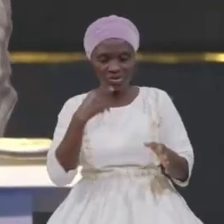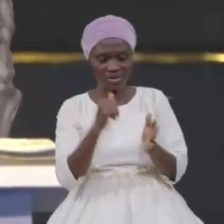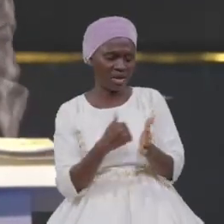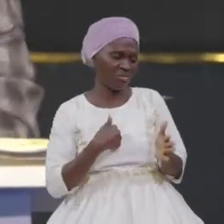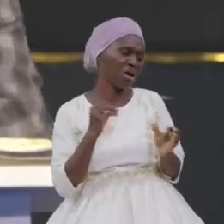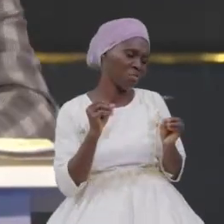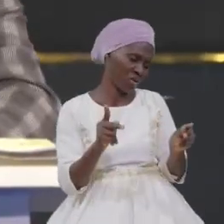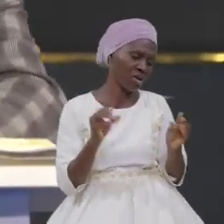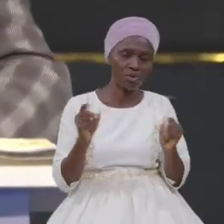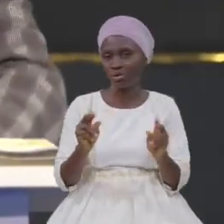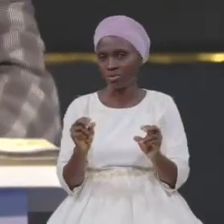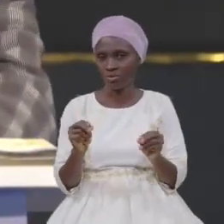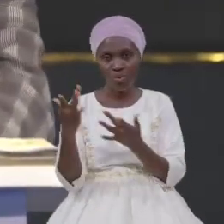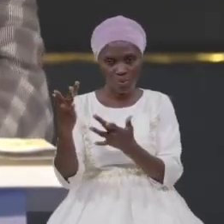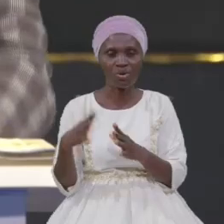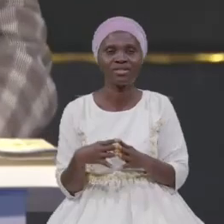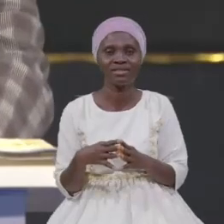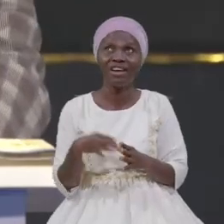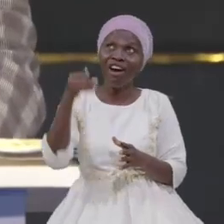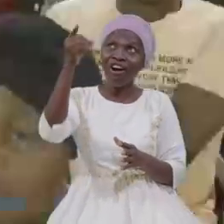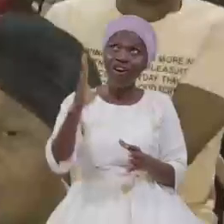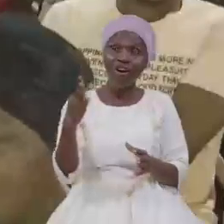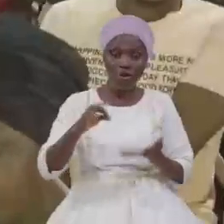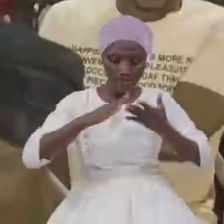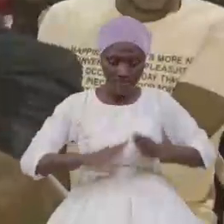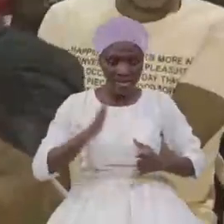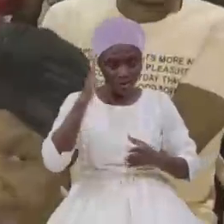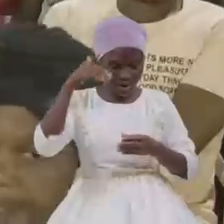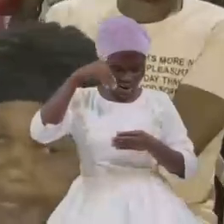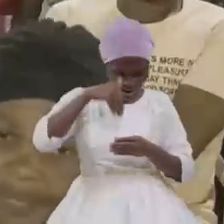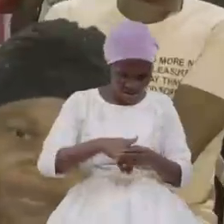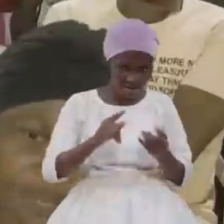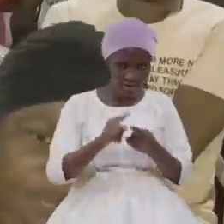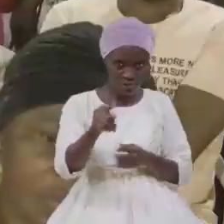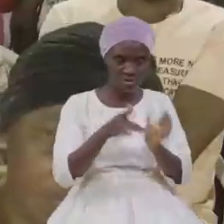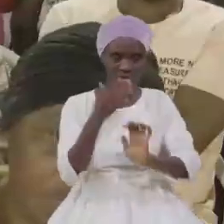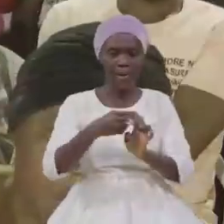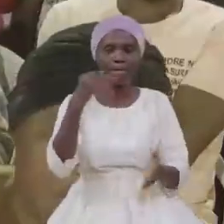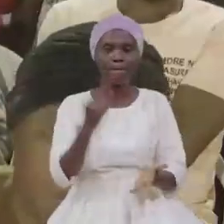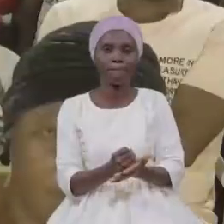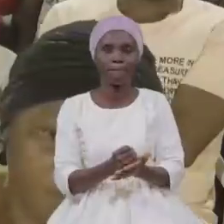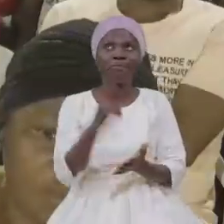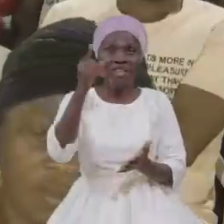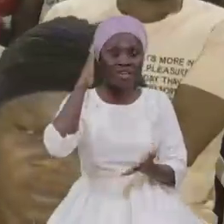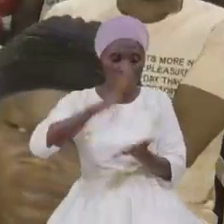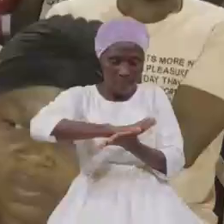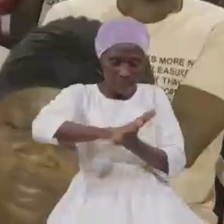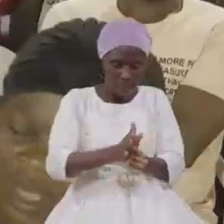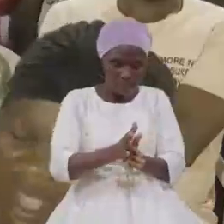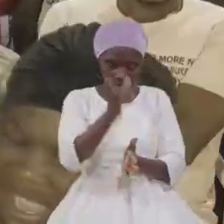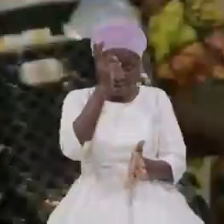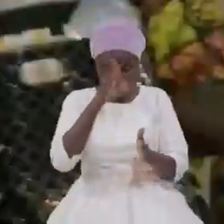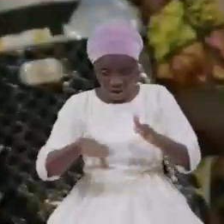The God of peace will enter in. He'll bruise Satan under your